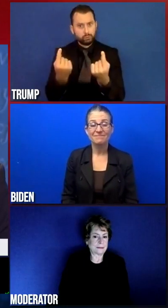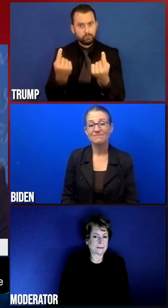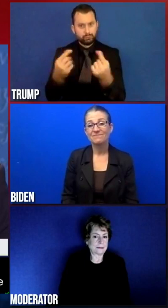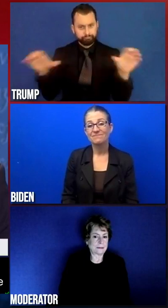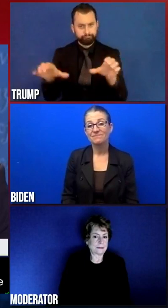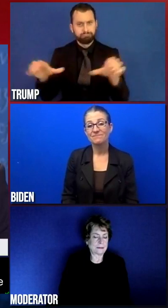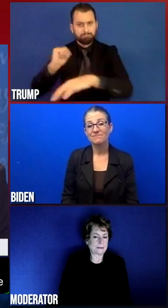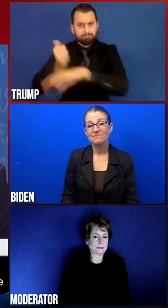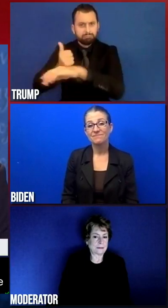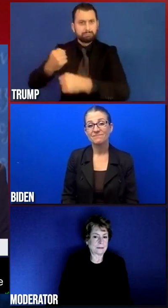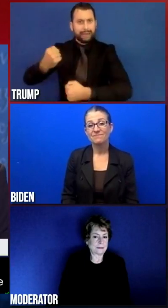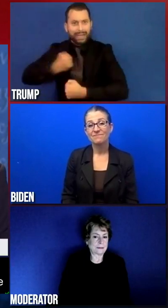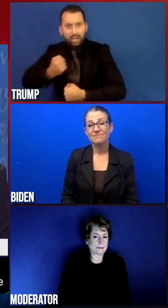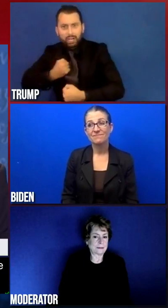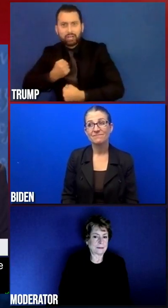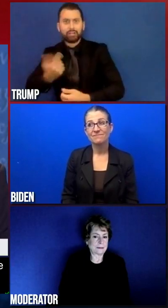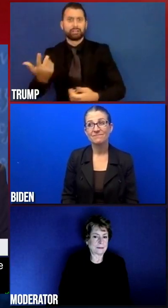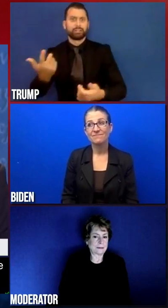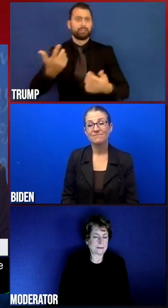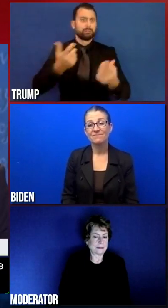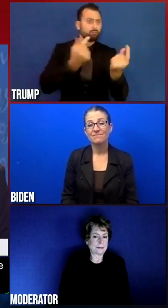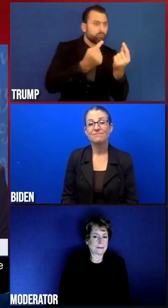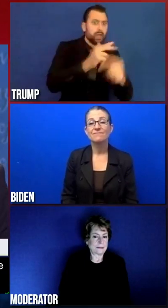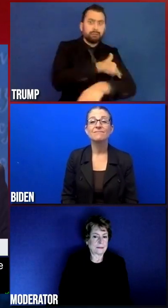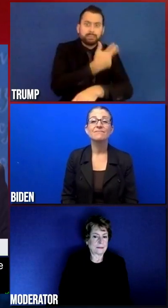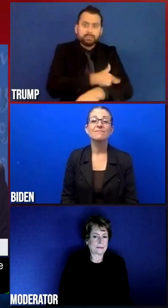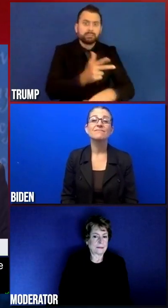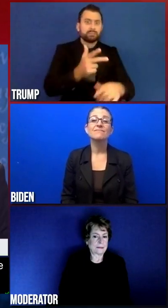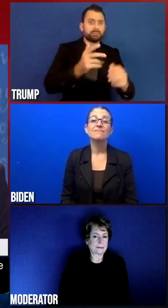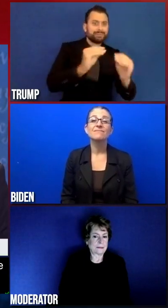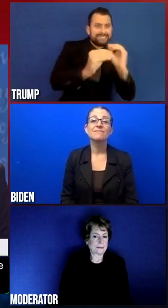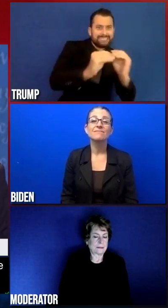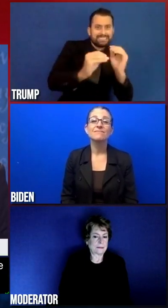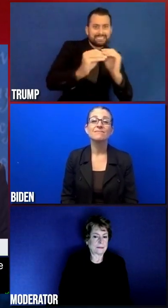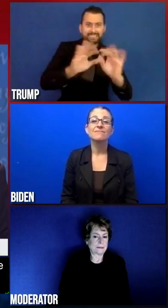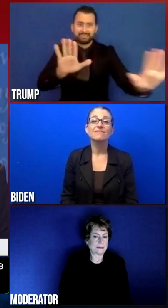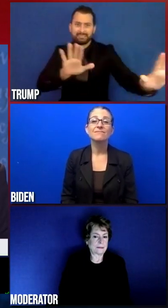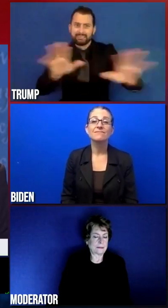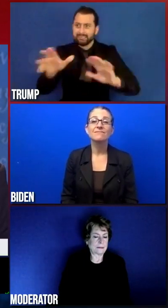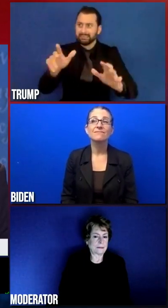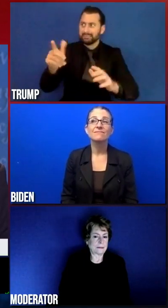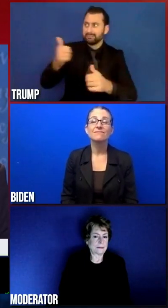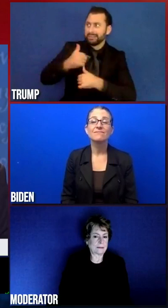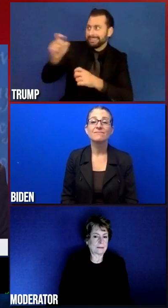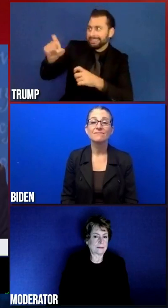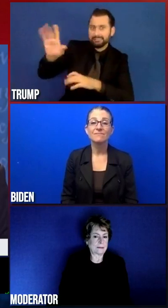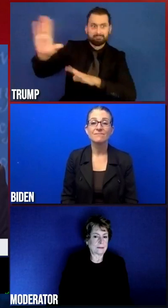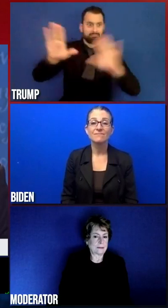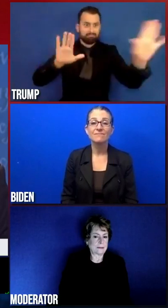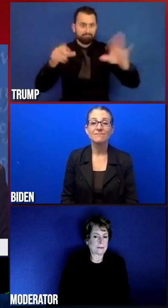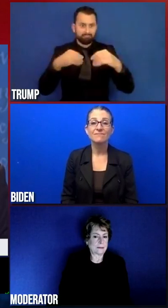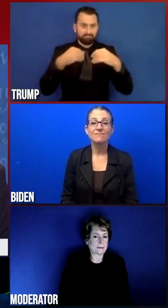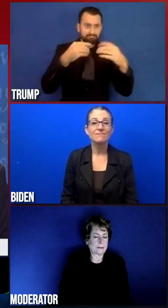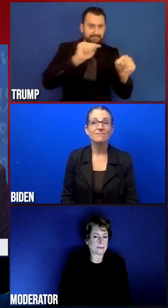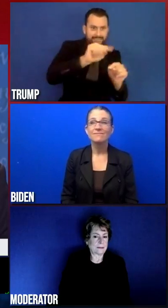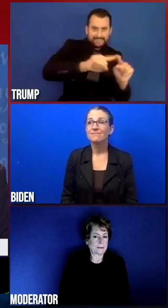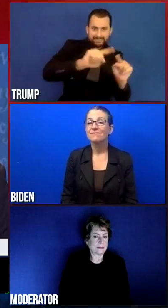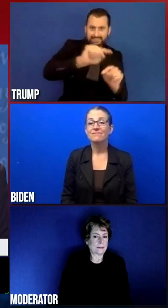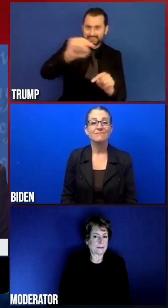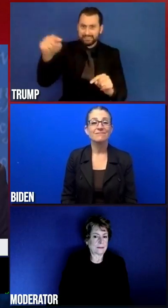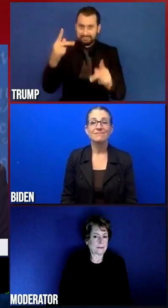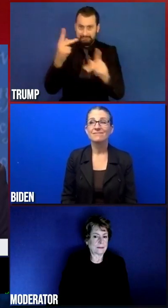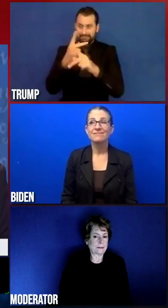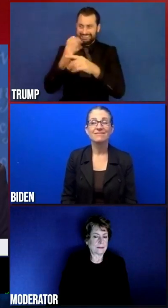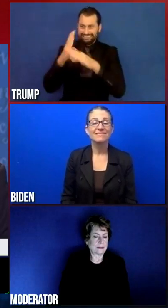him. 308,000 people died because they didn't have proper health care. It was a mess. And we now got a 91% approval